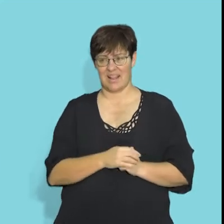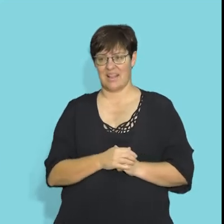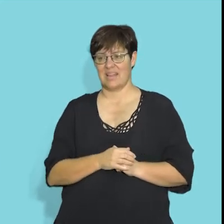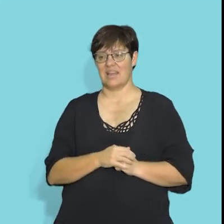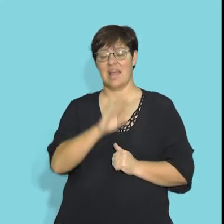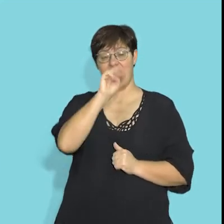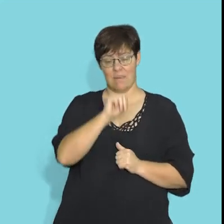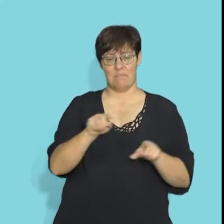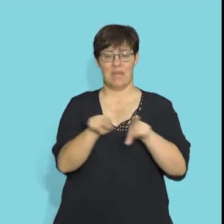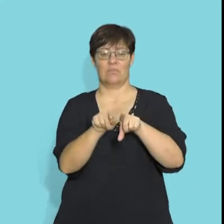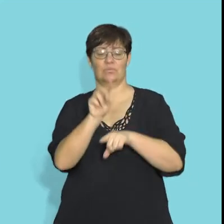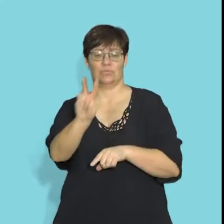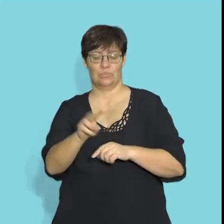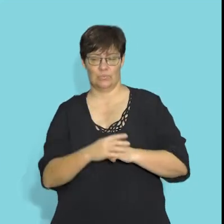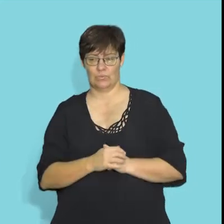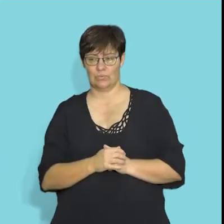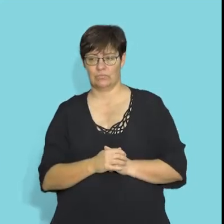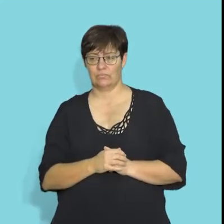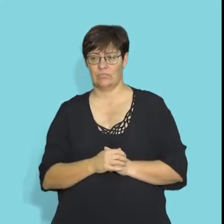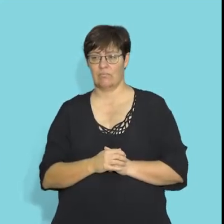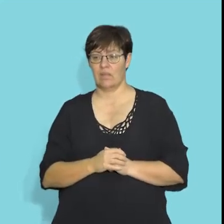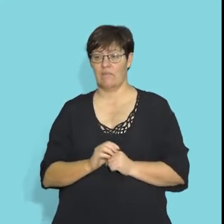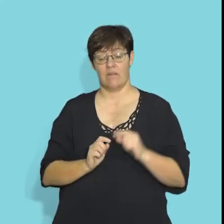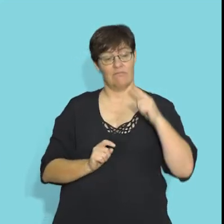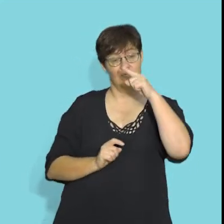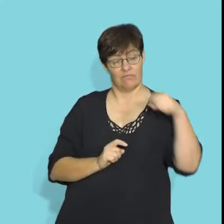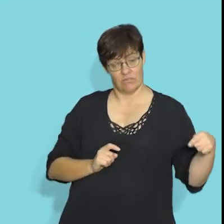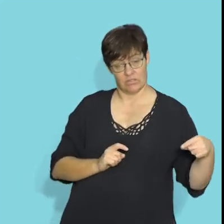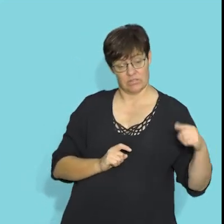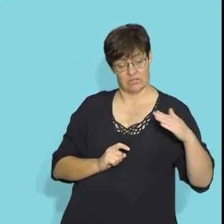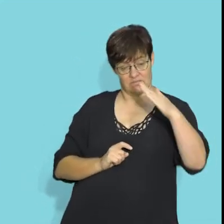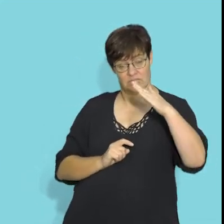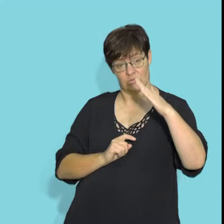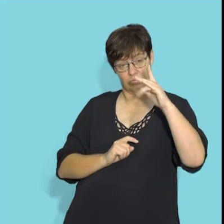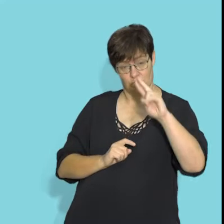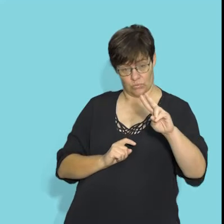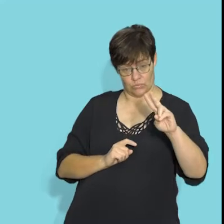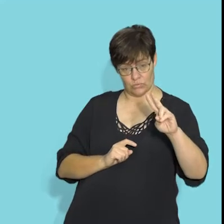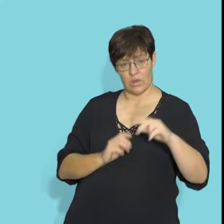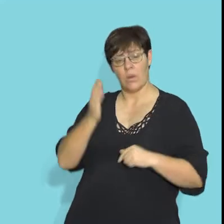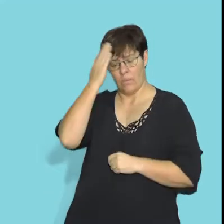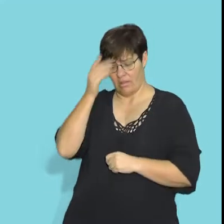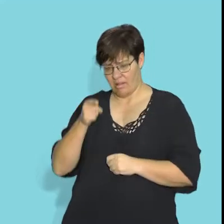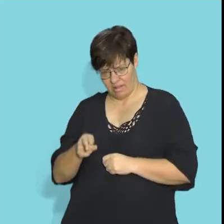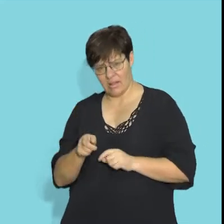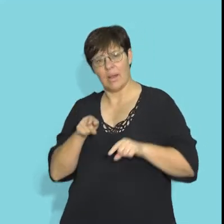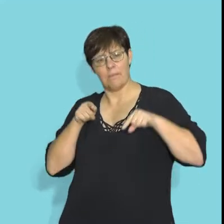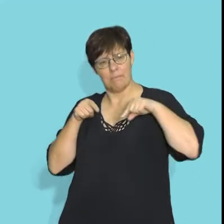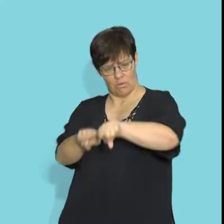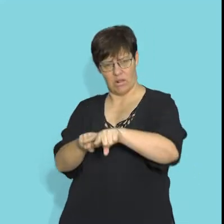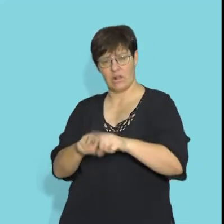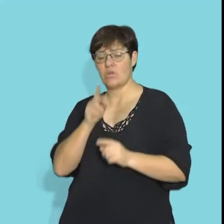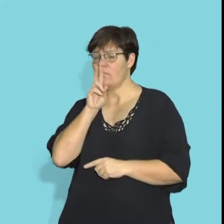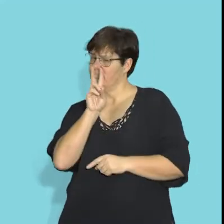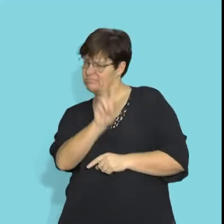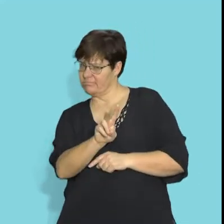of this line is equal to 2. If the first line has got a gradient of 2, then those lines